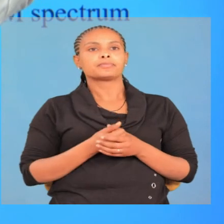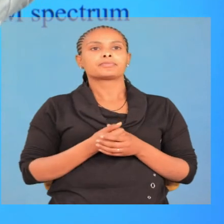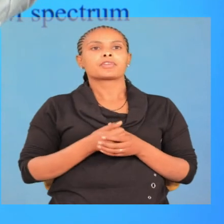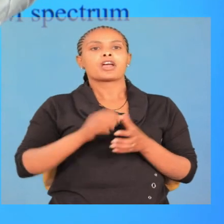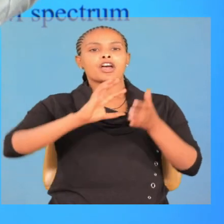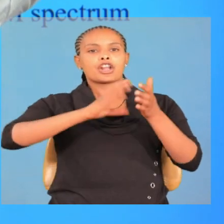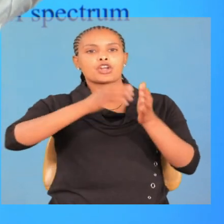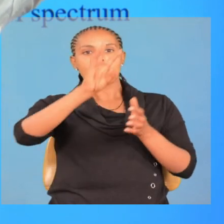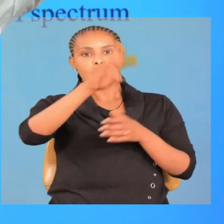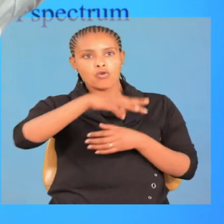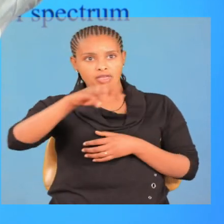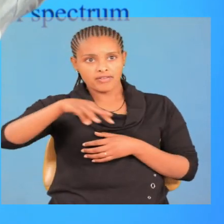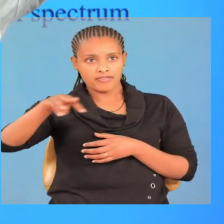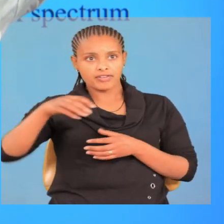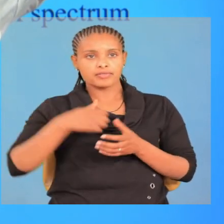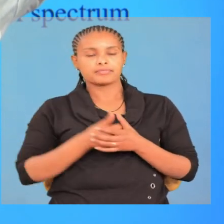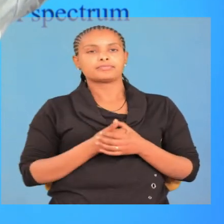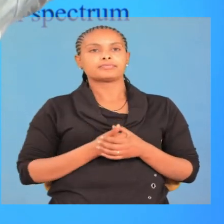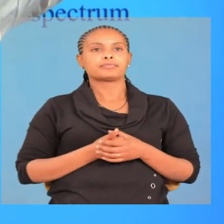radio